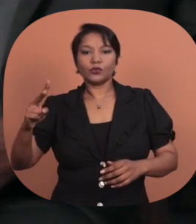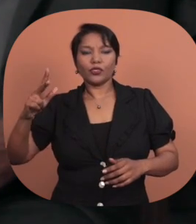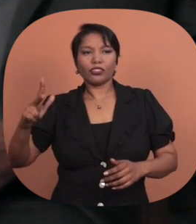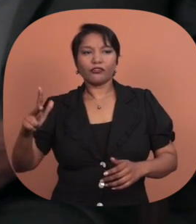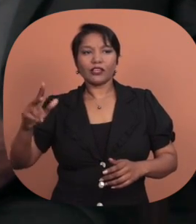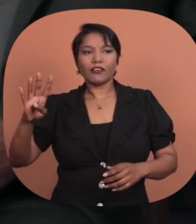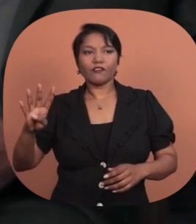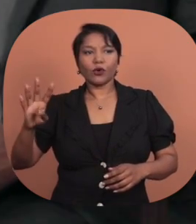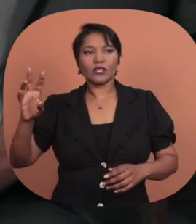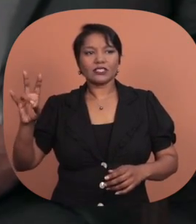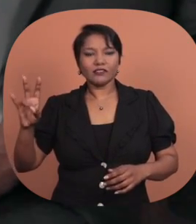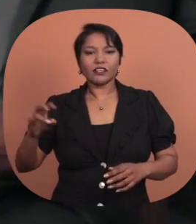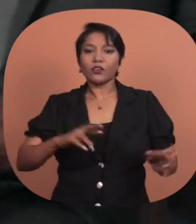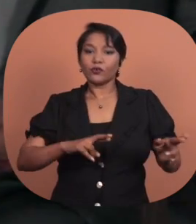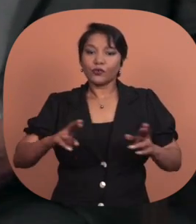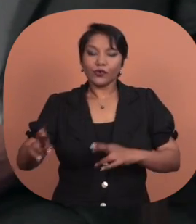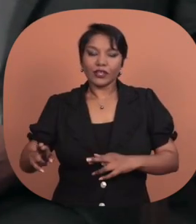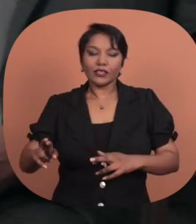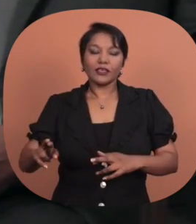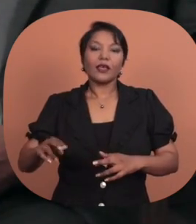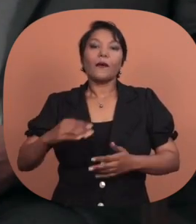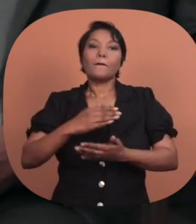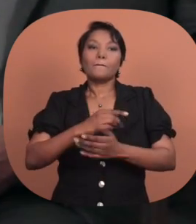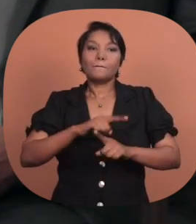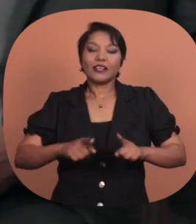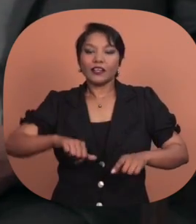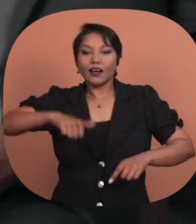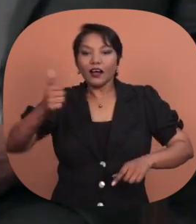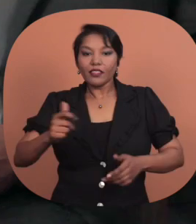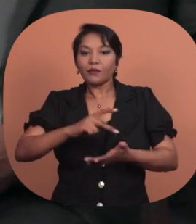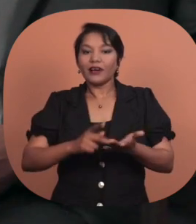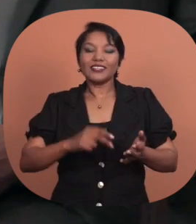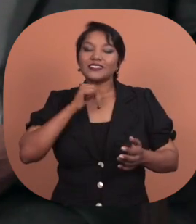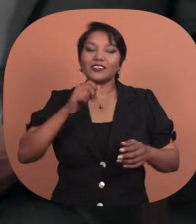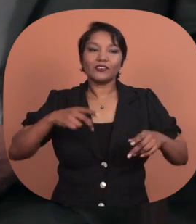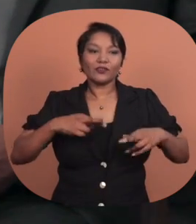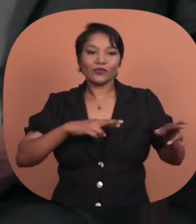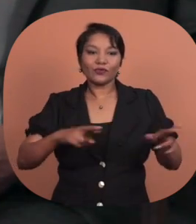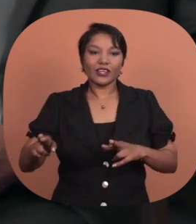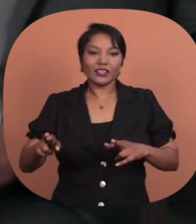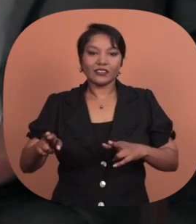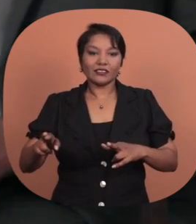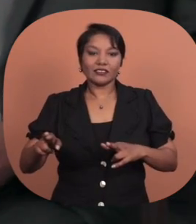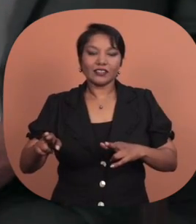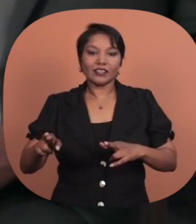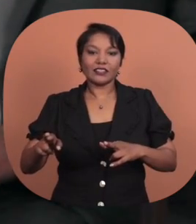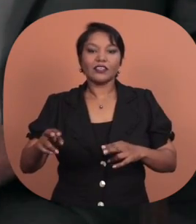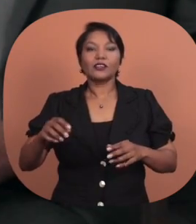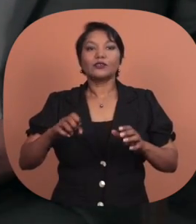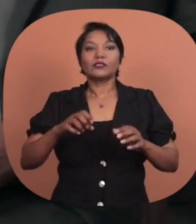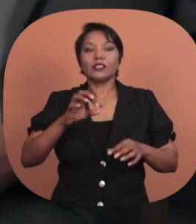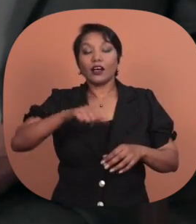4, and 7, I believe. So it's only halfway, shall we say, proclaimed. That is necessary in order for the